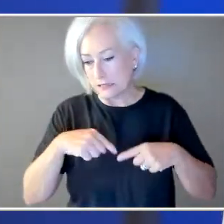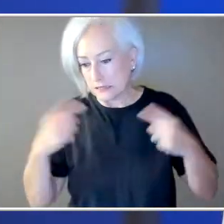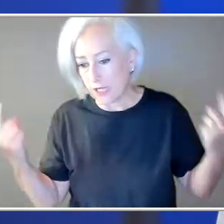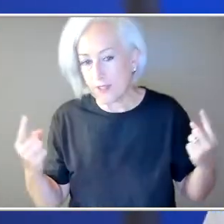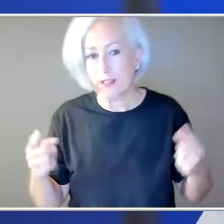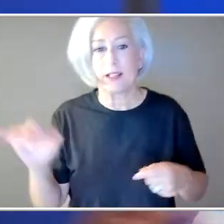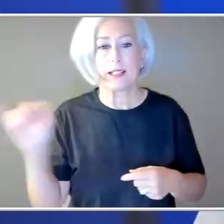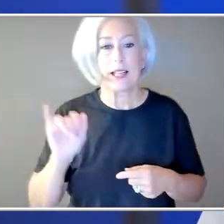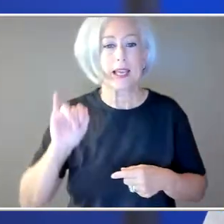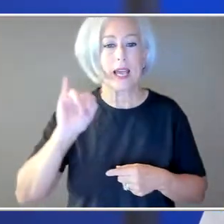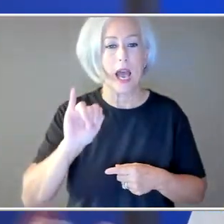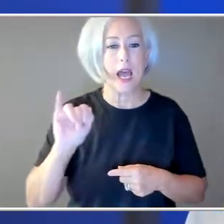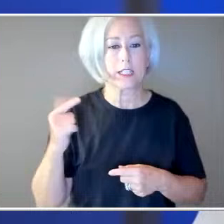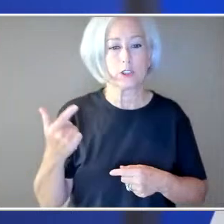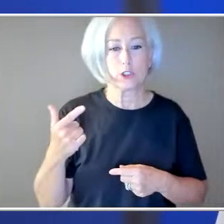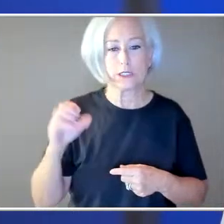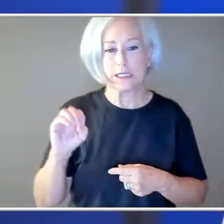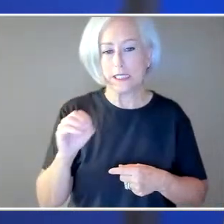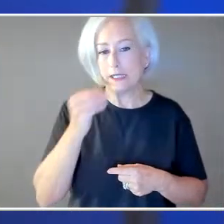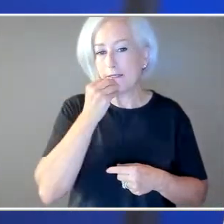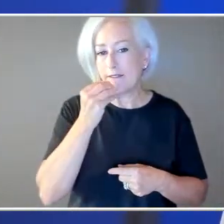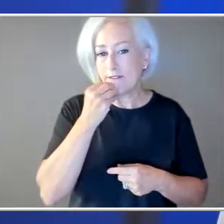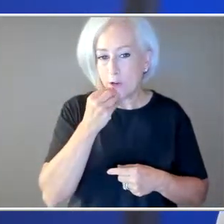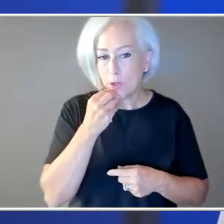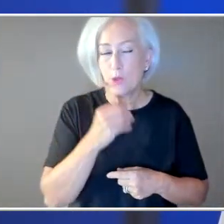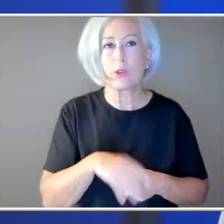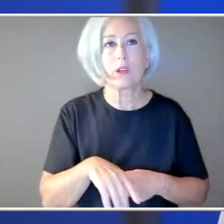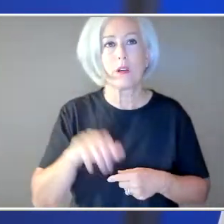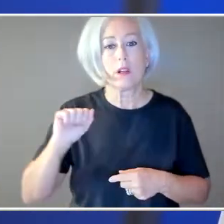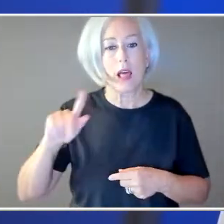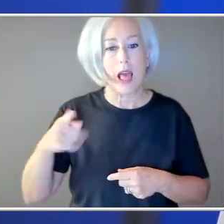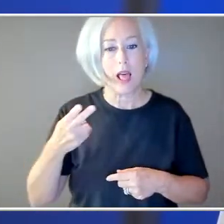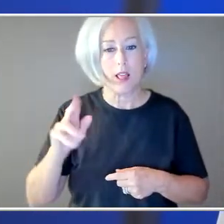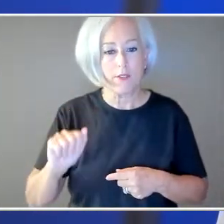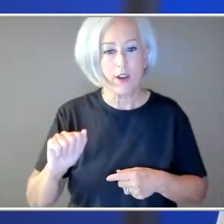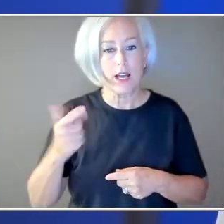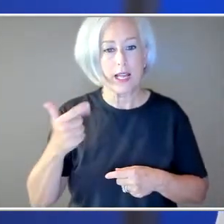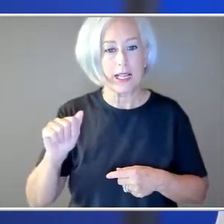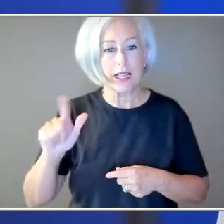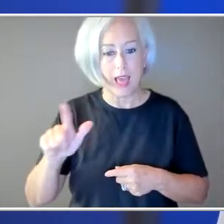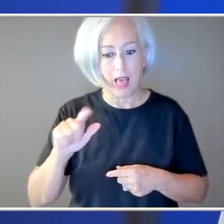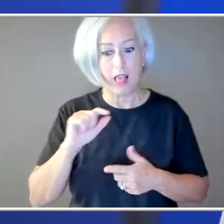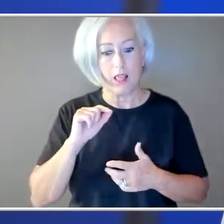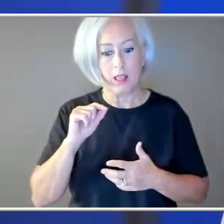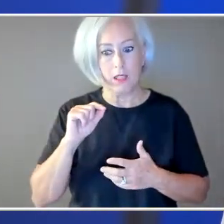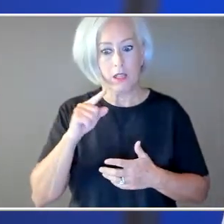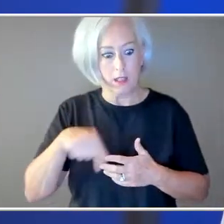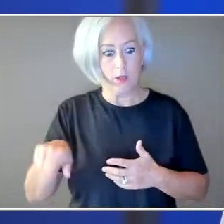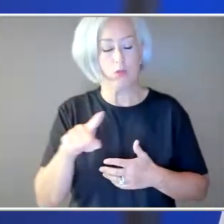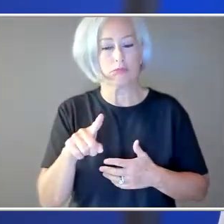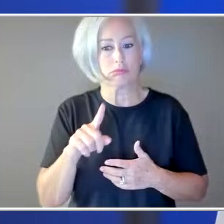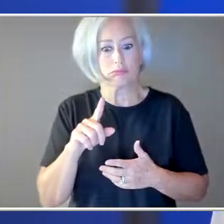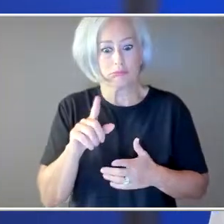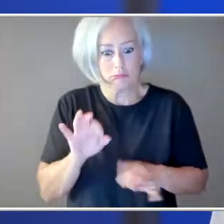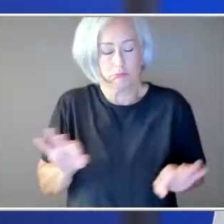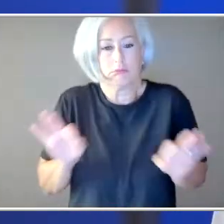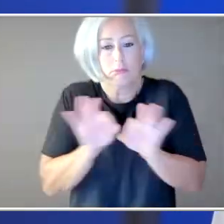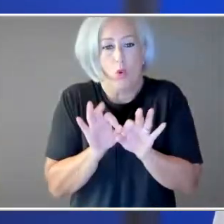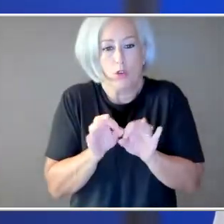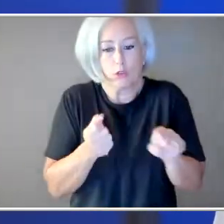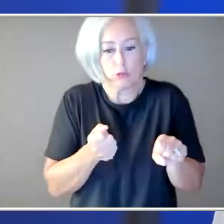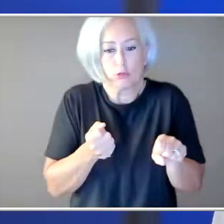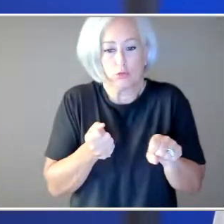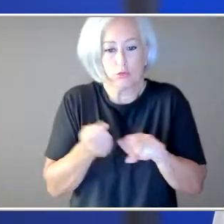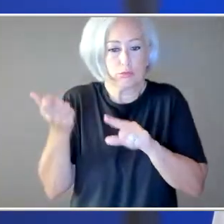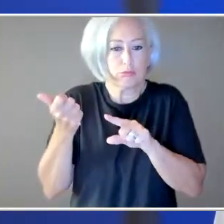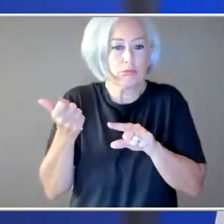food allergies, like alpha-gal syndrome, it is so important to really eliminate all of that. And for some